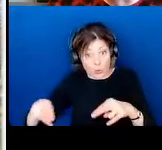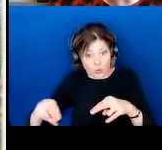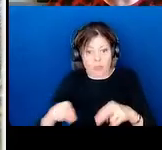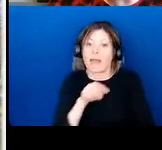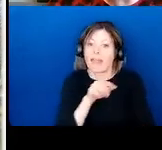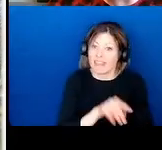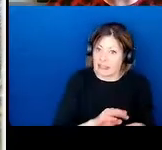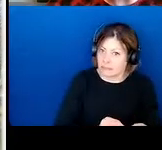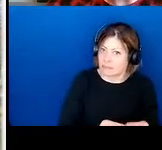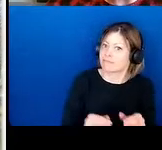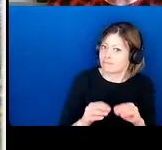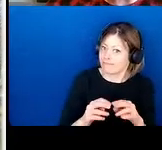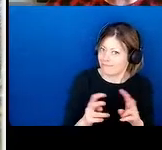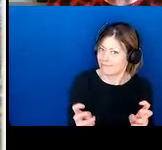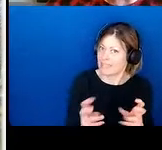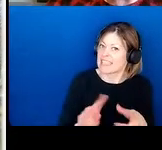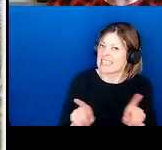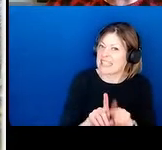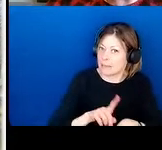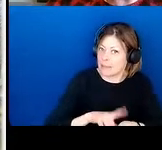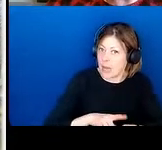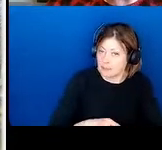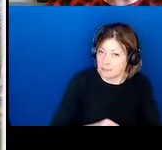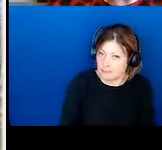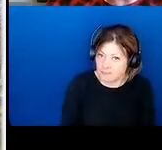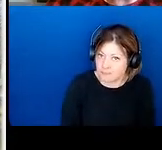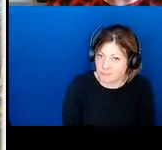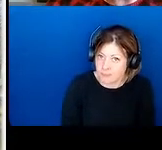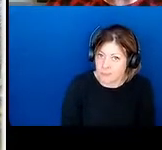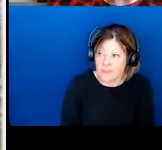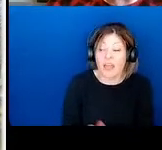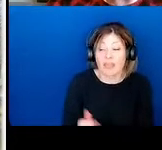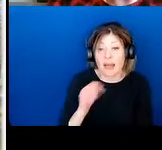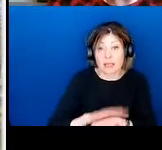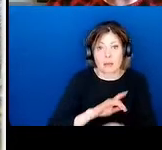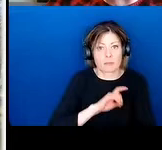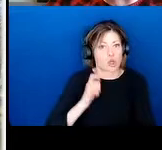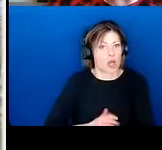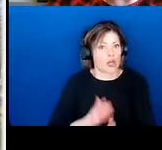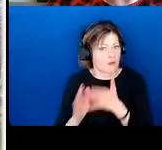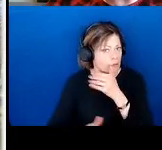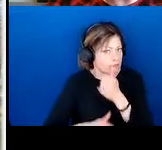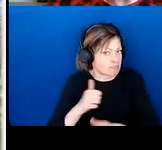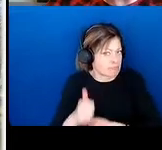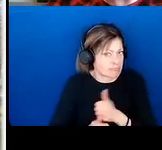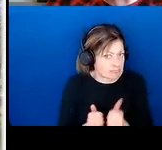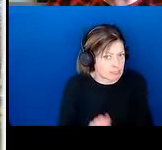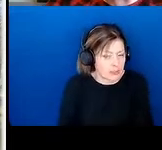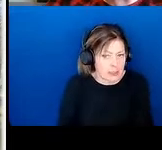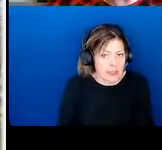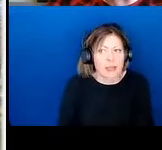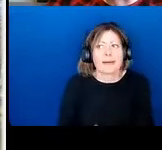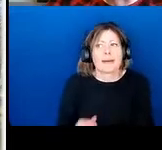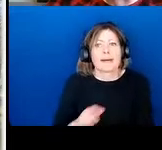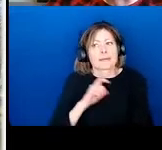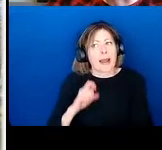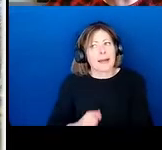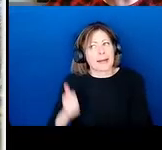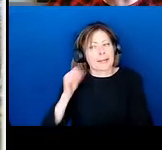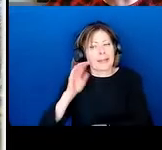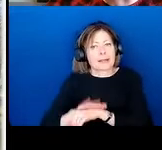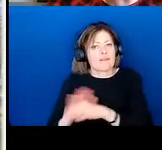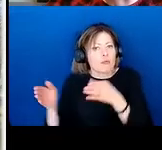fashion. China being a closed country, very little was known of Chinese design, except for a